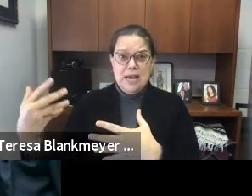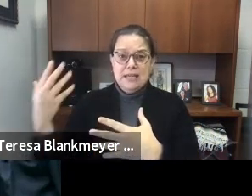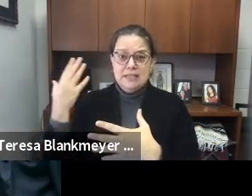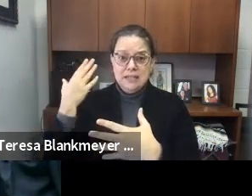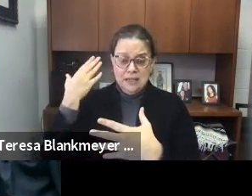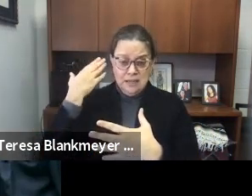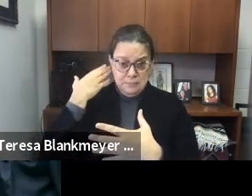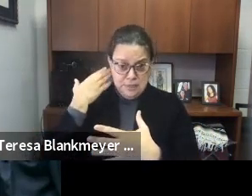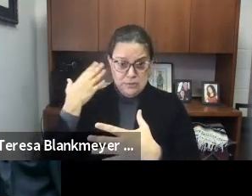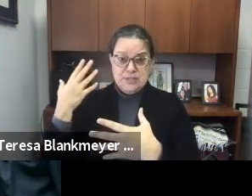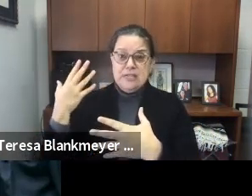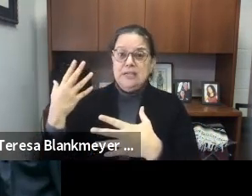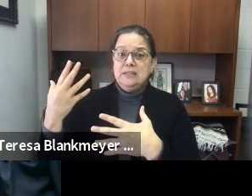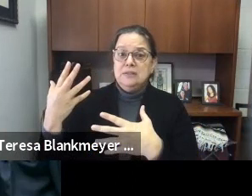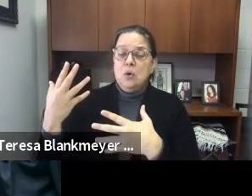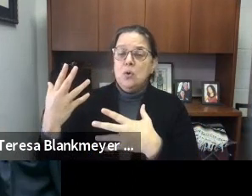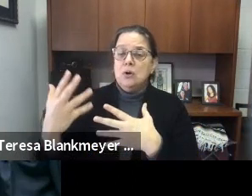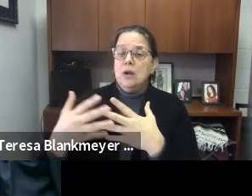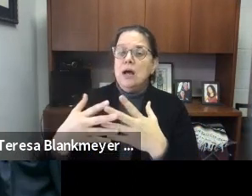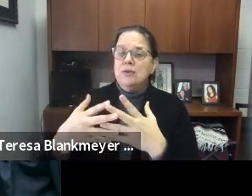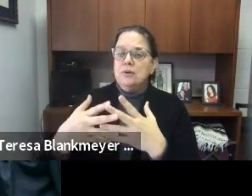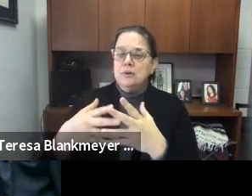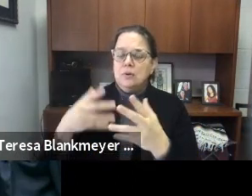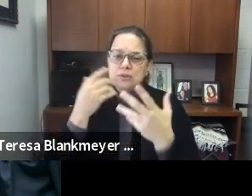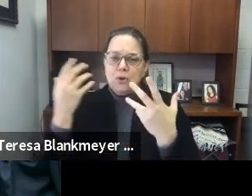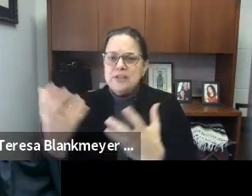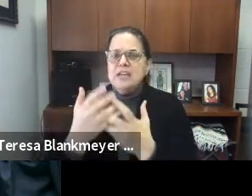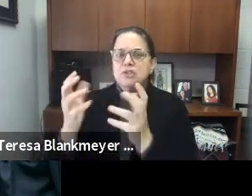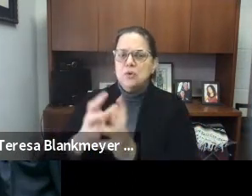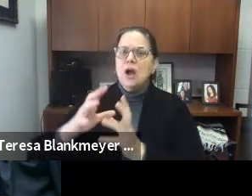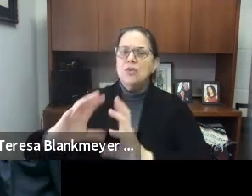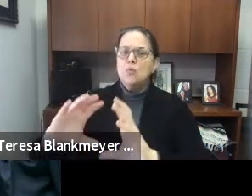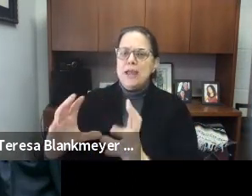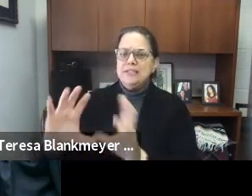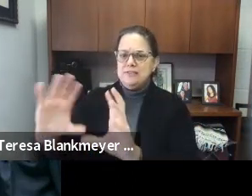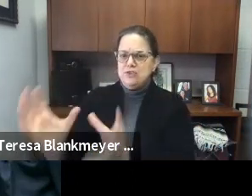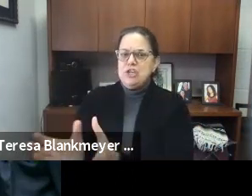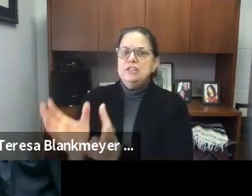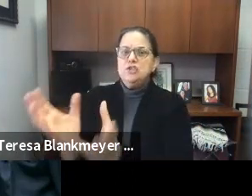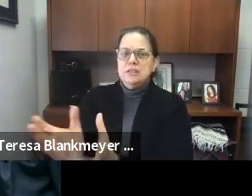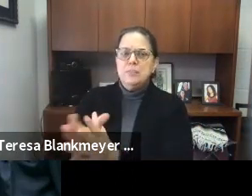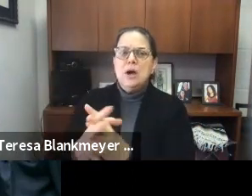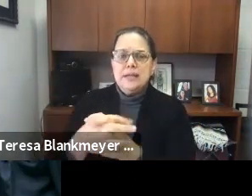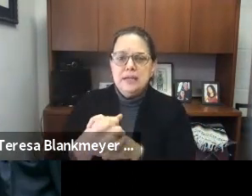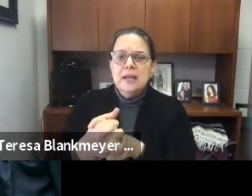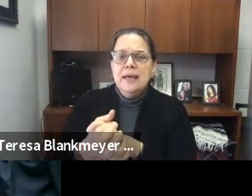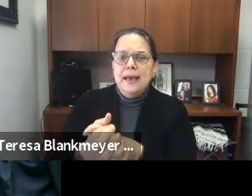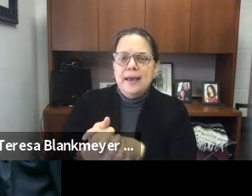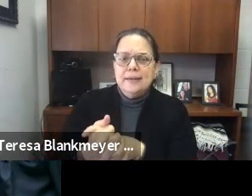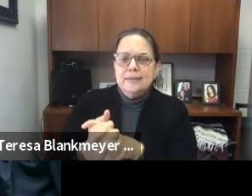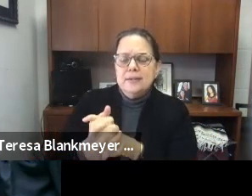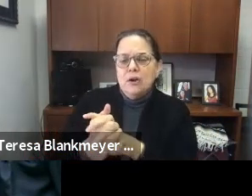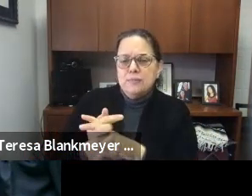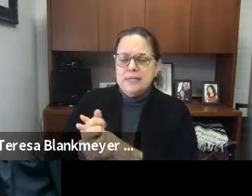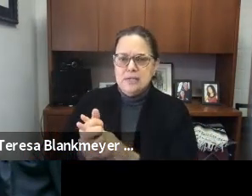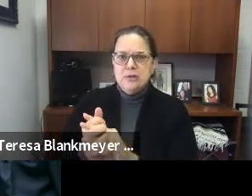such as piercing or scarification or other ways of changing the body.